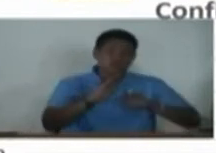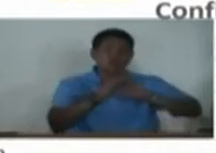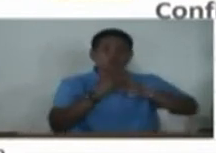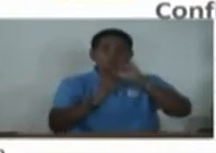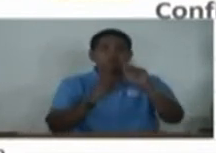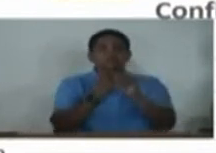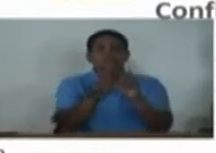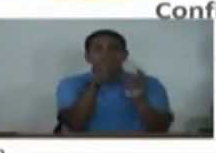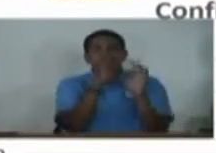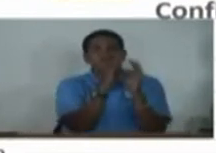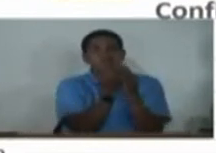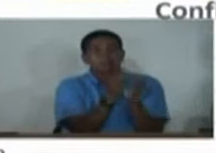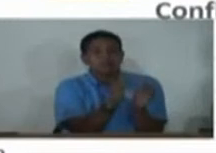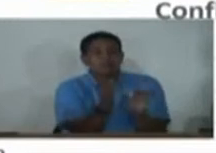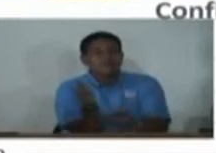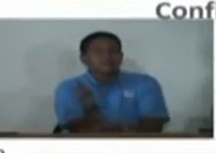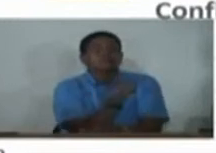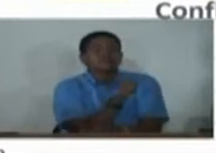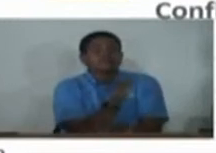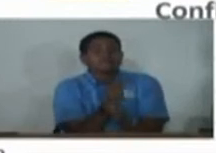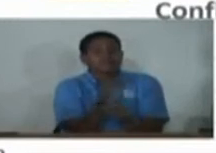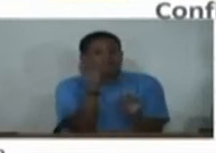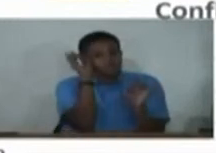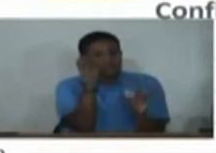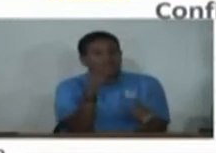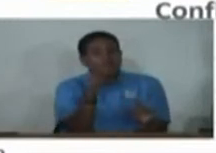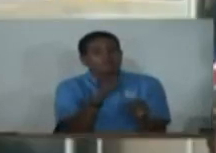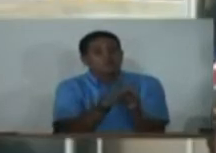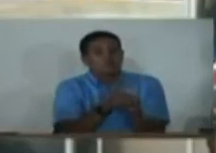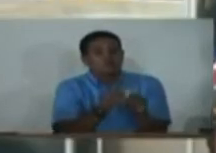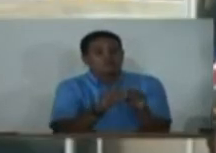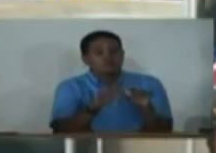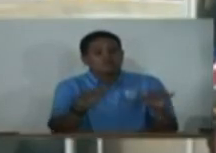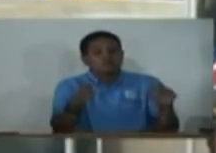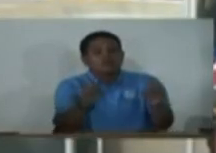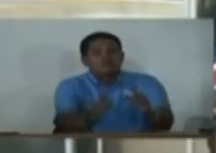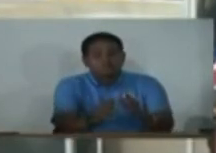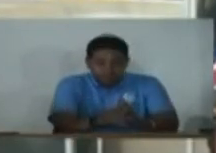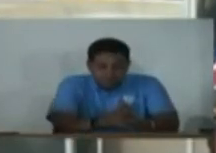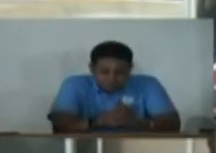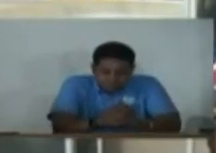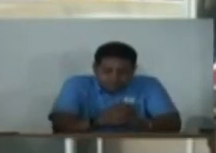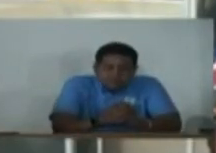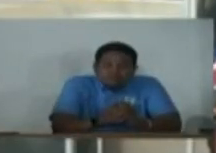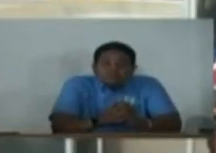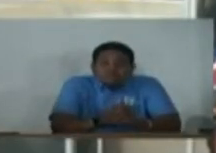lost loved ones to this terrible virus.